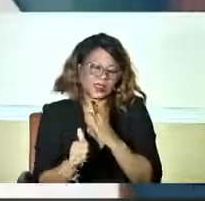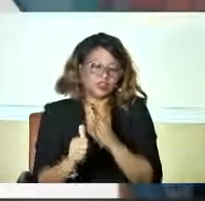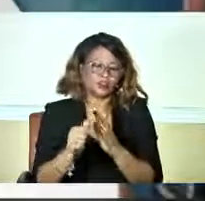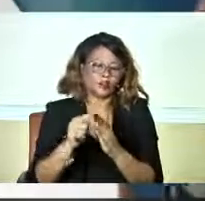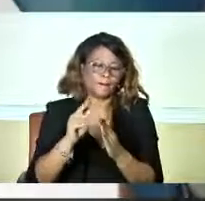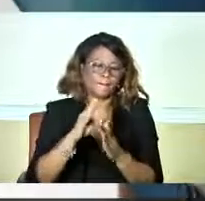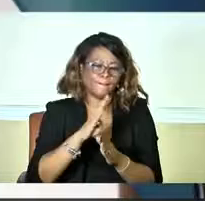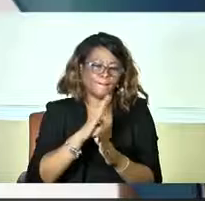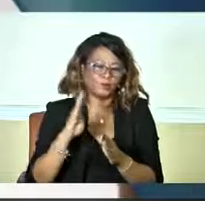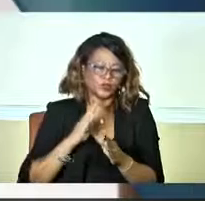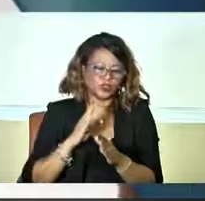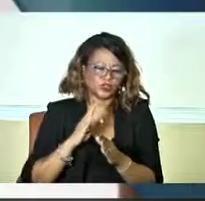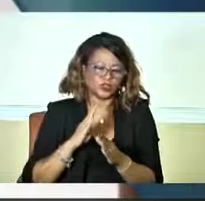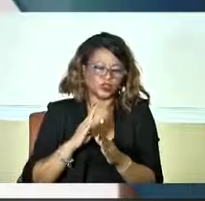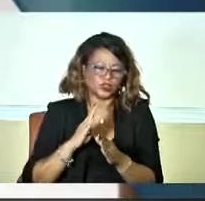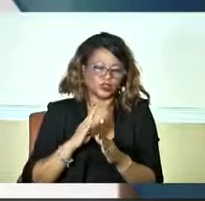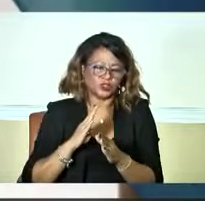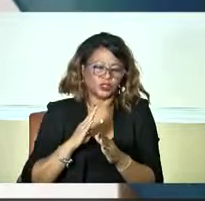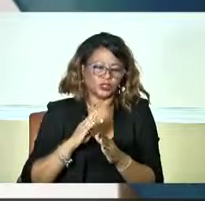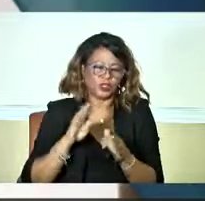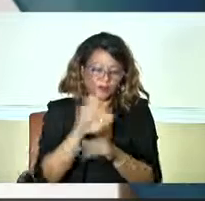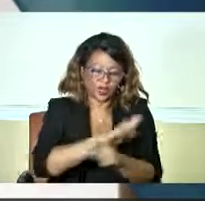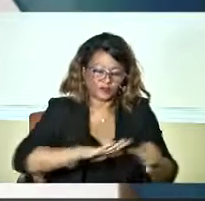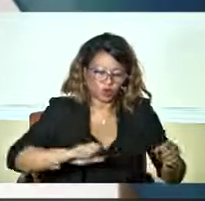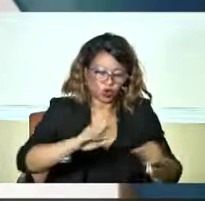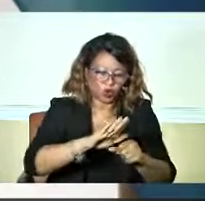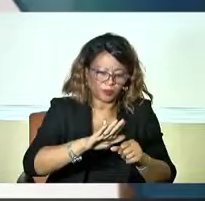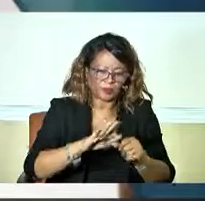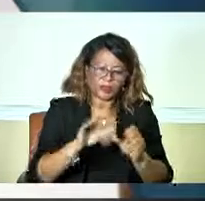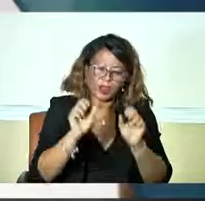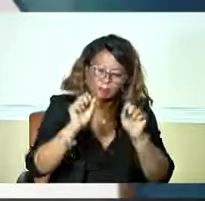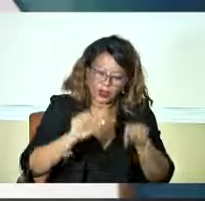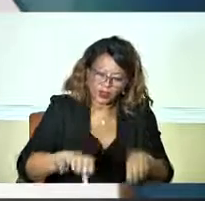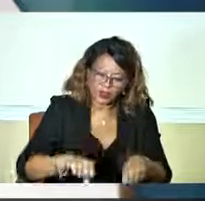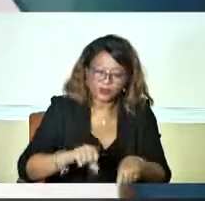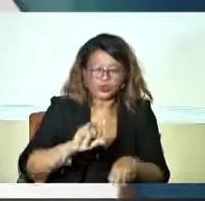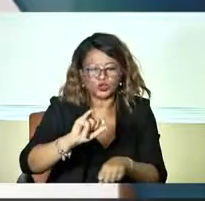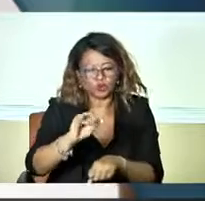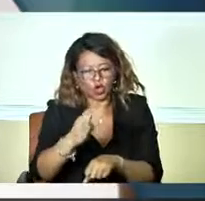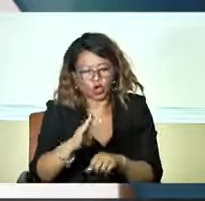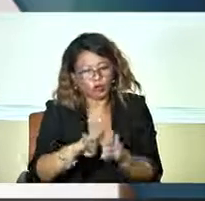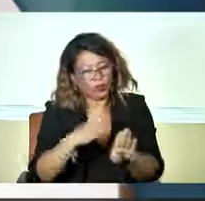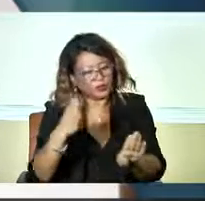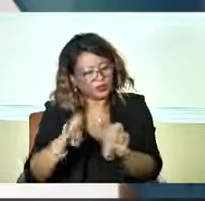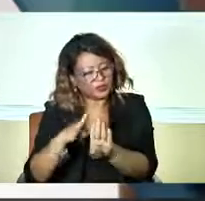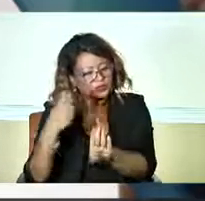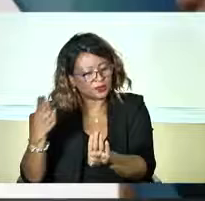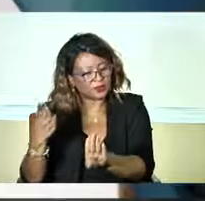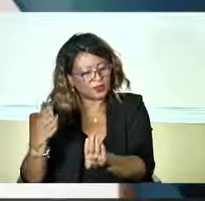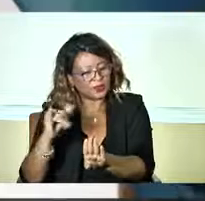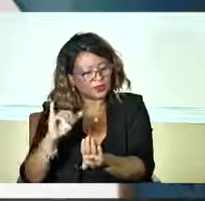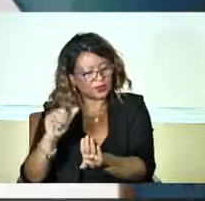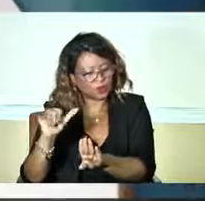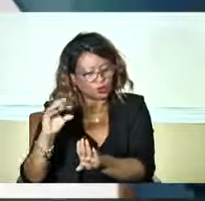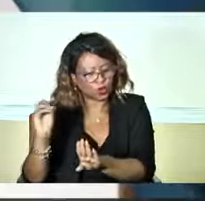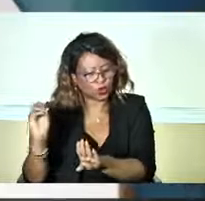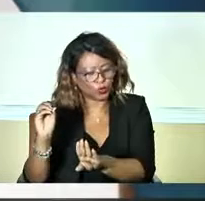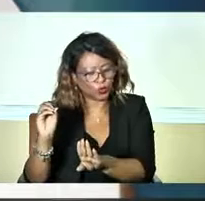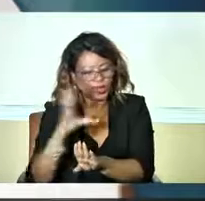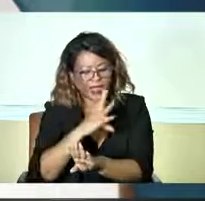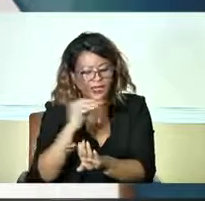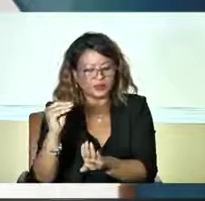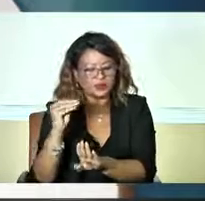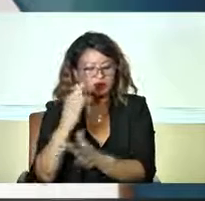their Talent Bridge platform in order to identify possible job openings on Cisco and some